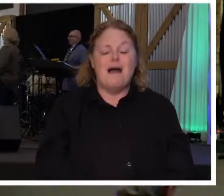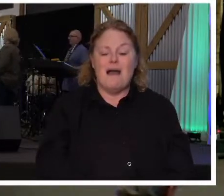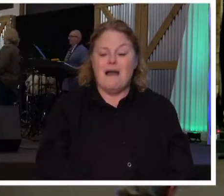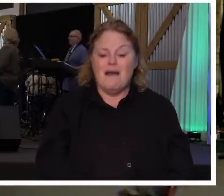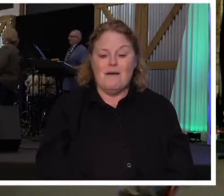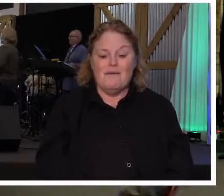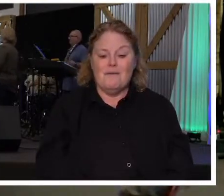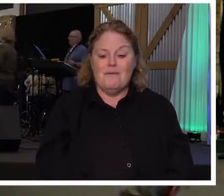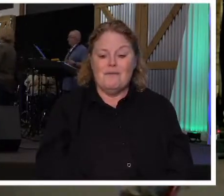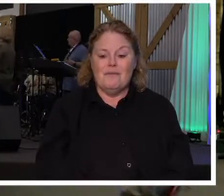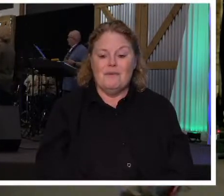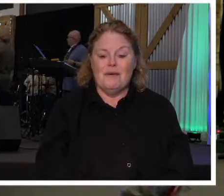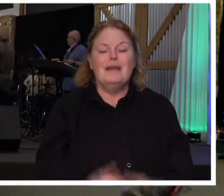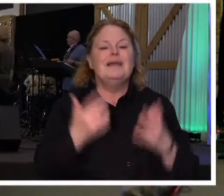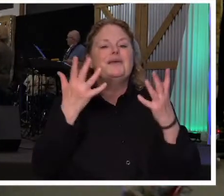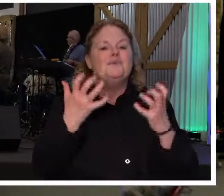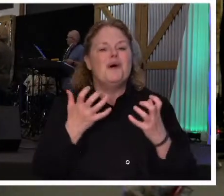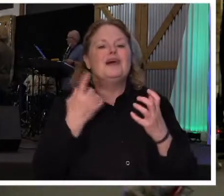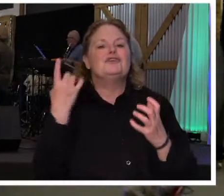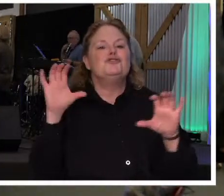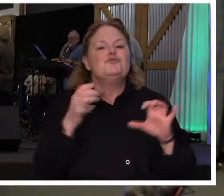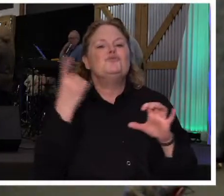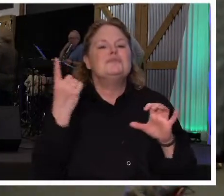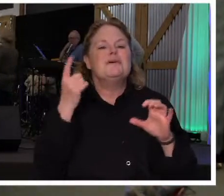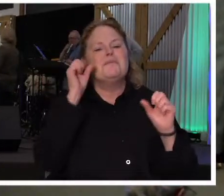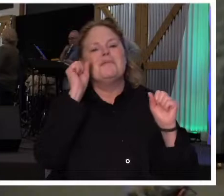Suddenly he's willing to live for a greater cause.